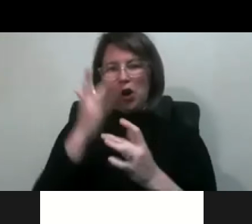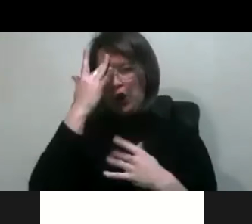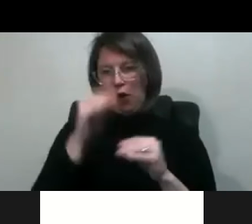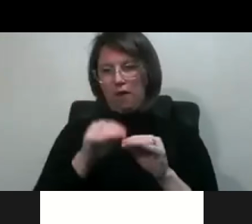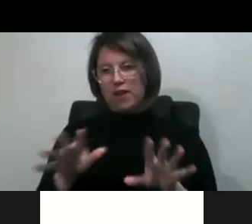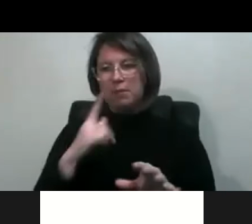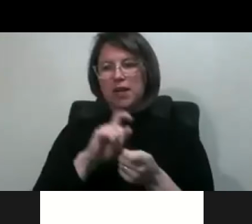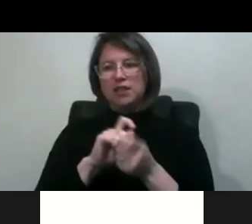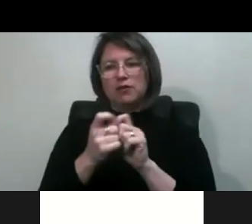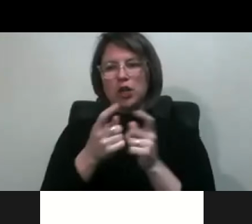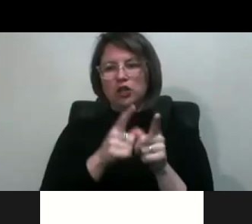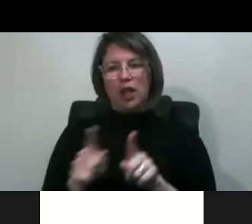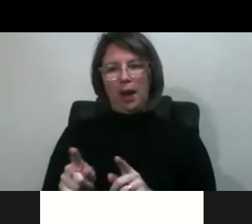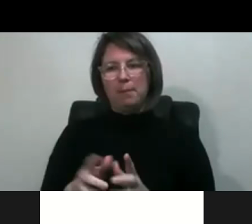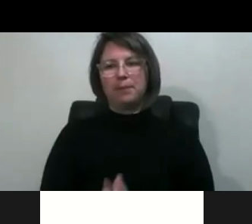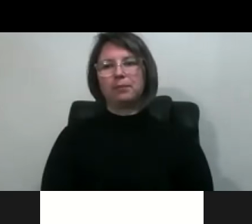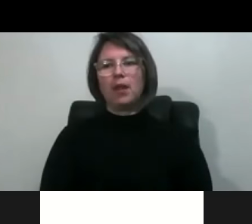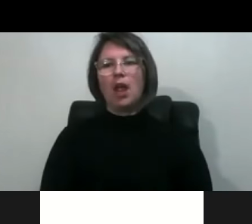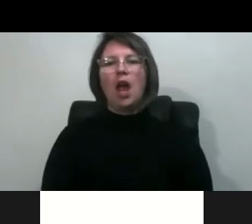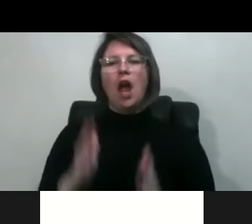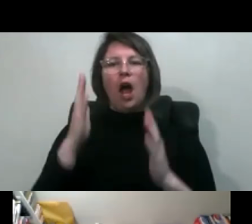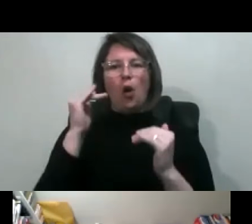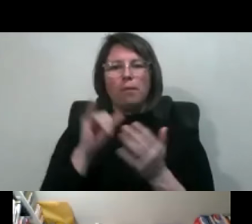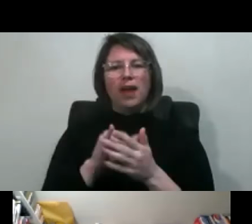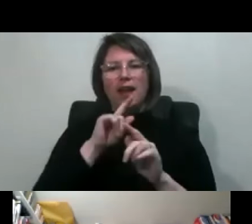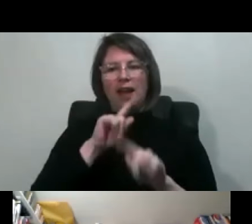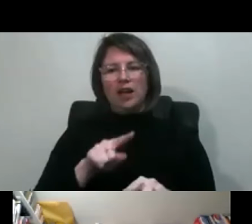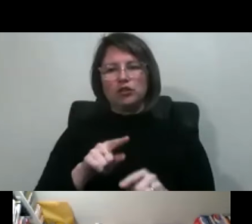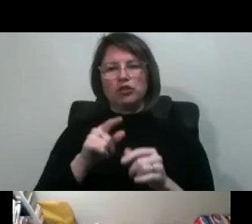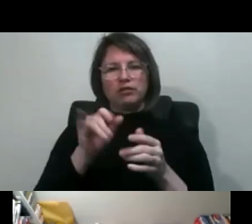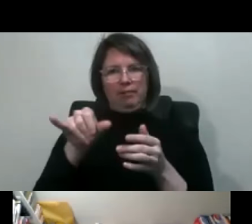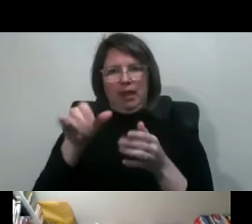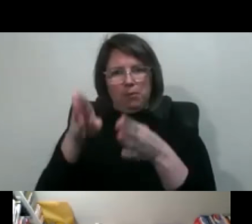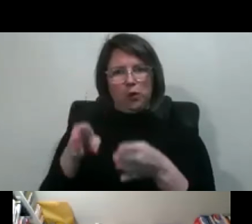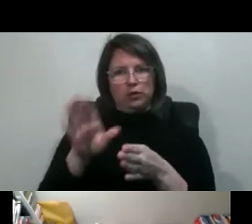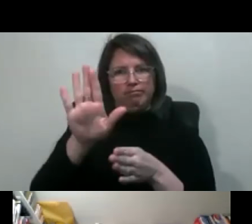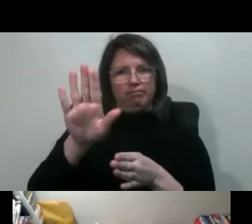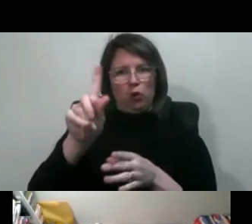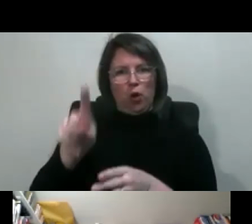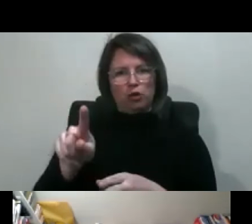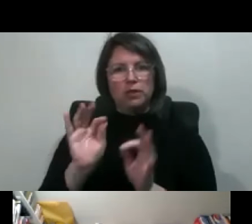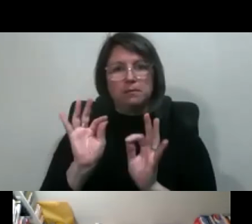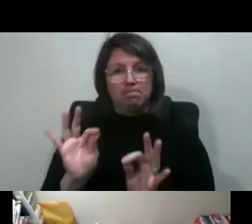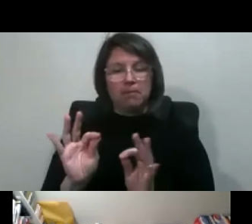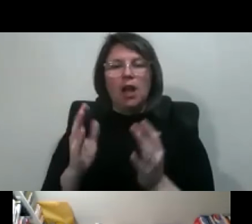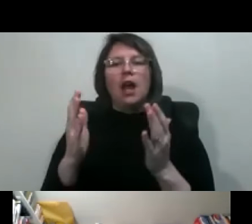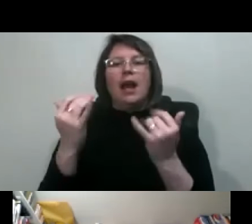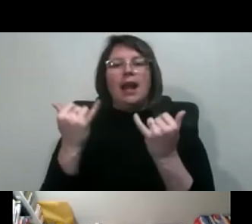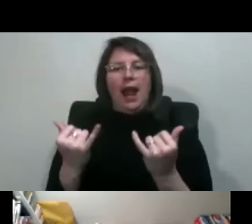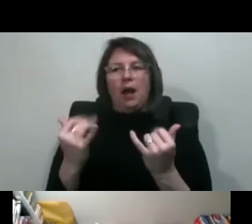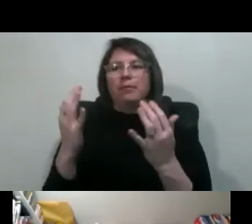because of changes that we've made. So I hope that answers that individual's question. And now I'm